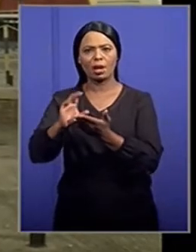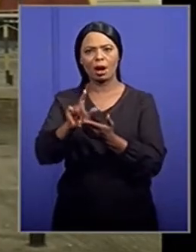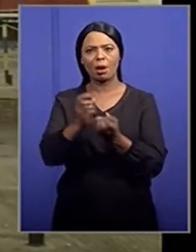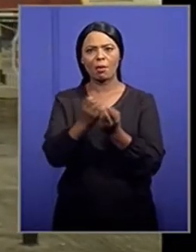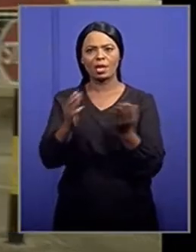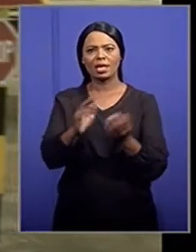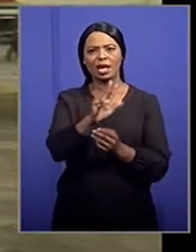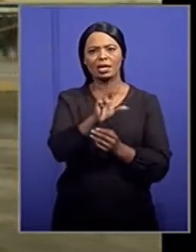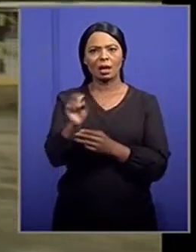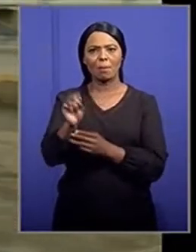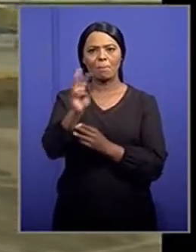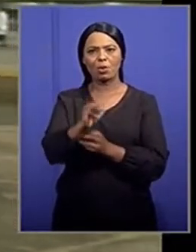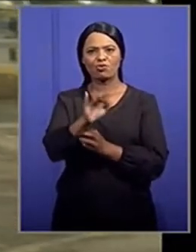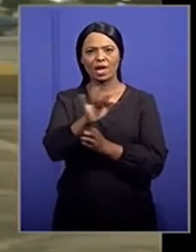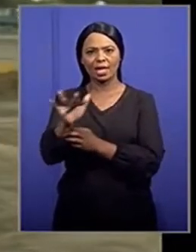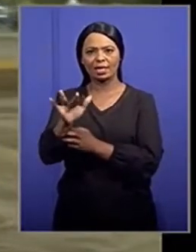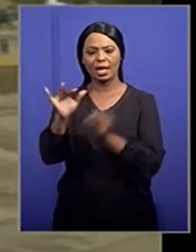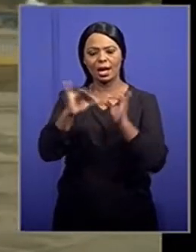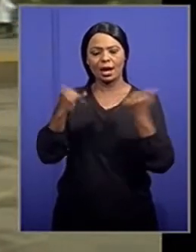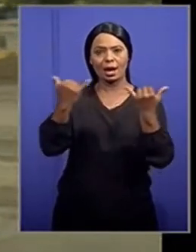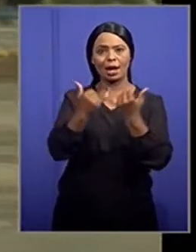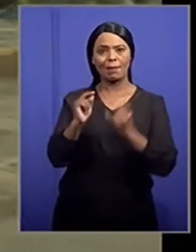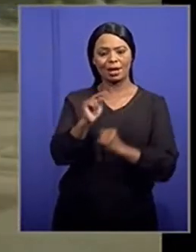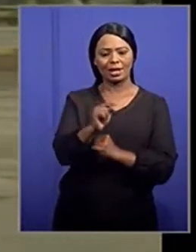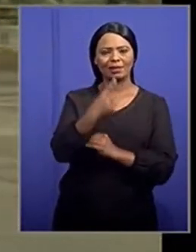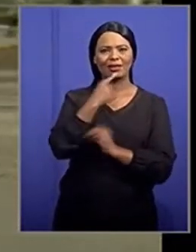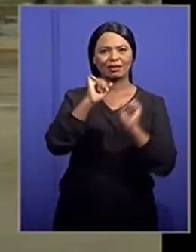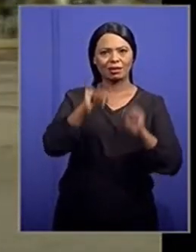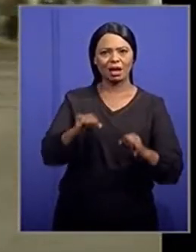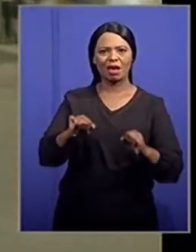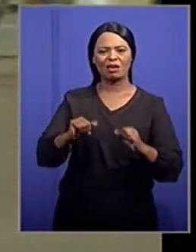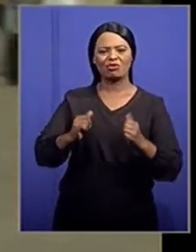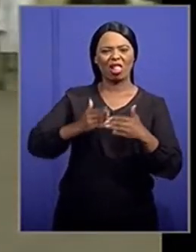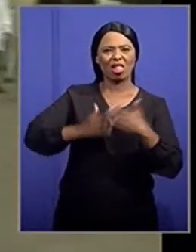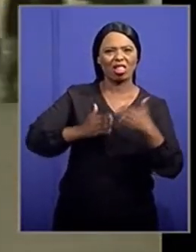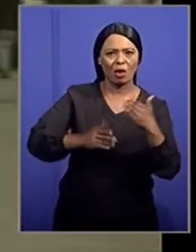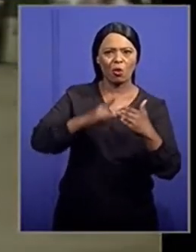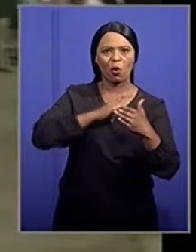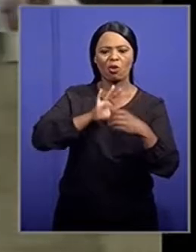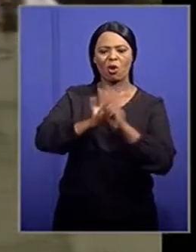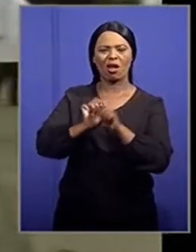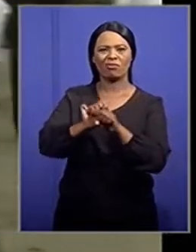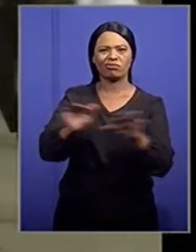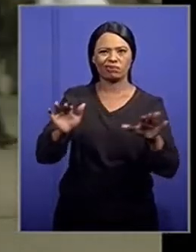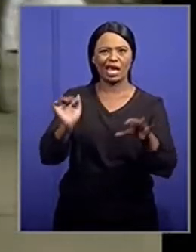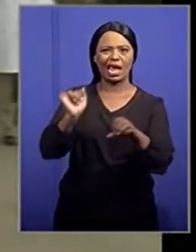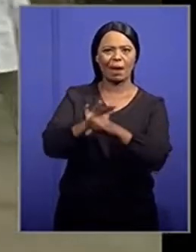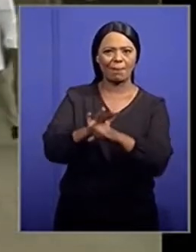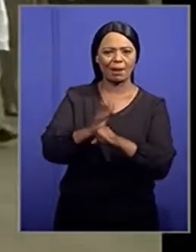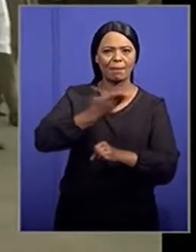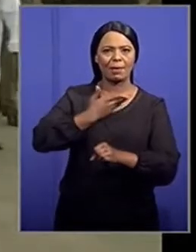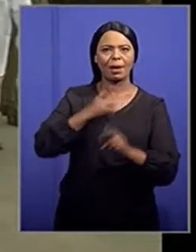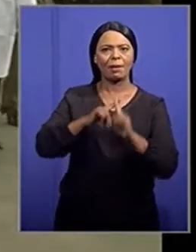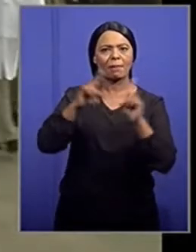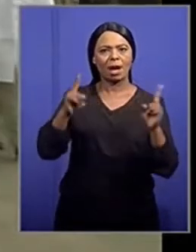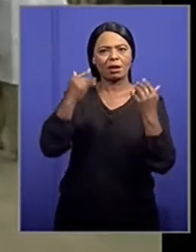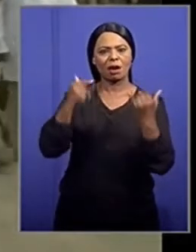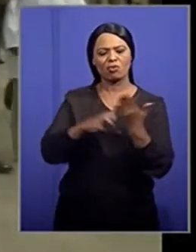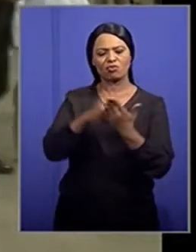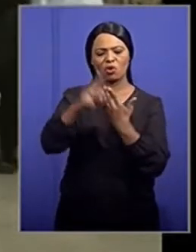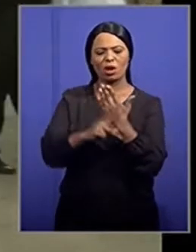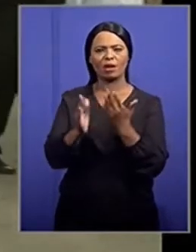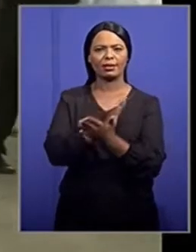800. Company ena e re le ha ho ja ho bile le ditshitiso tse kgolo ka lebaka la COVID-19, e kgonne ho phethela kaho ya sebaka sa